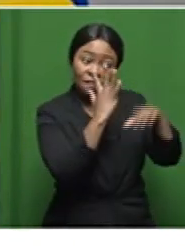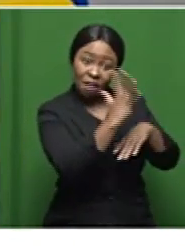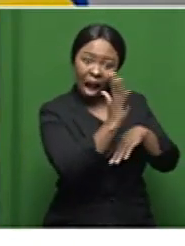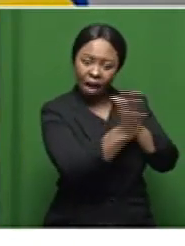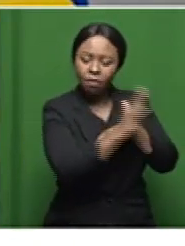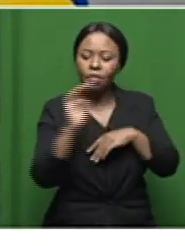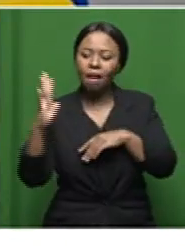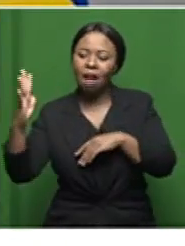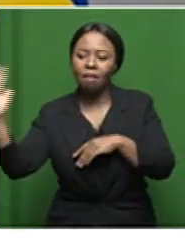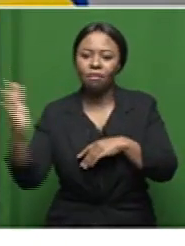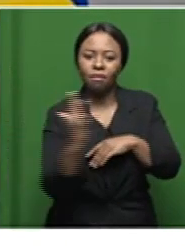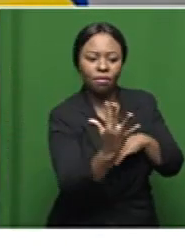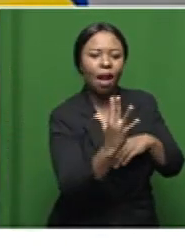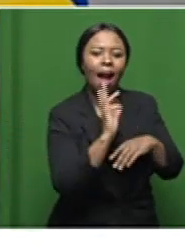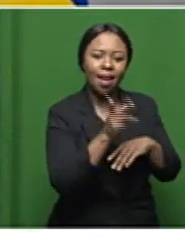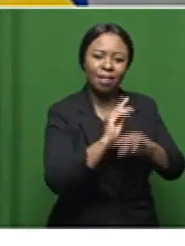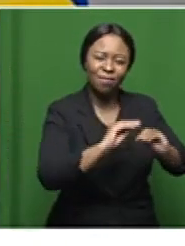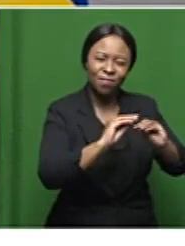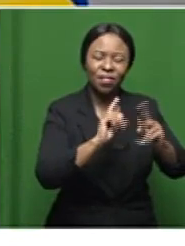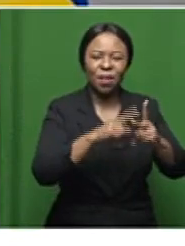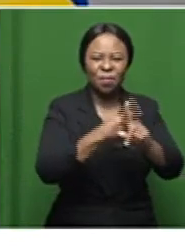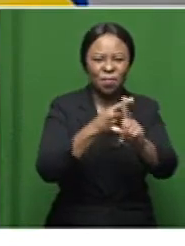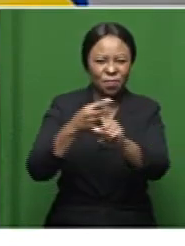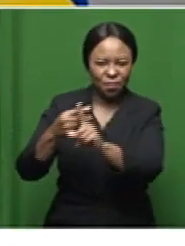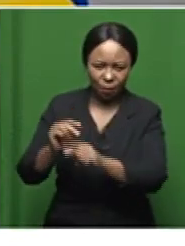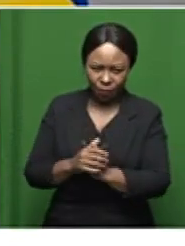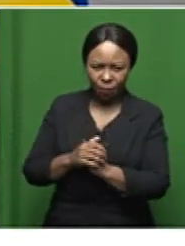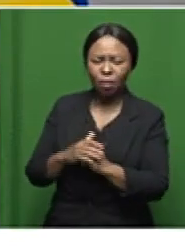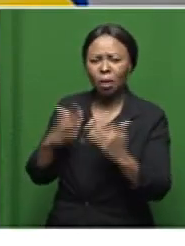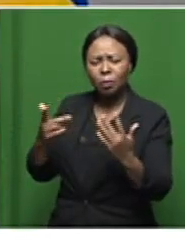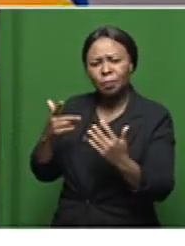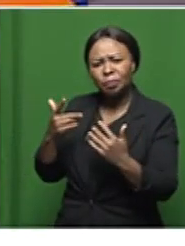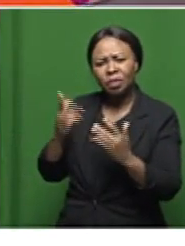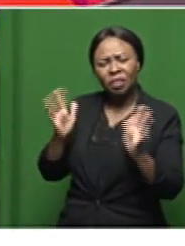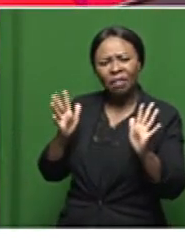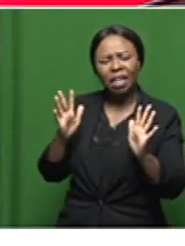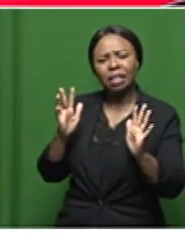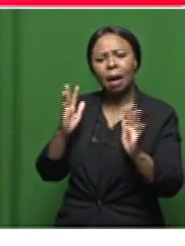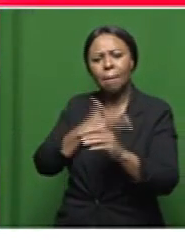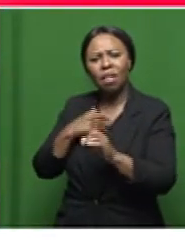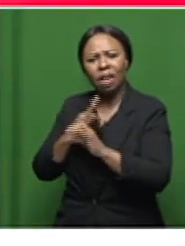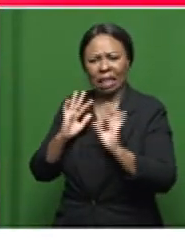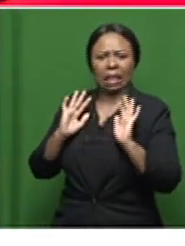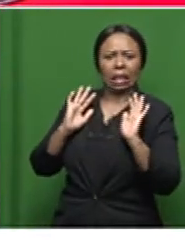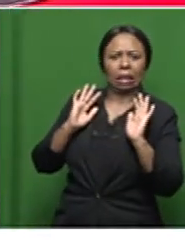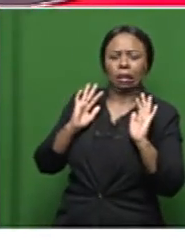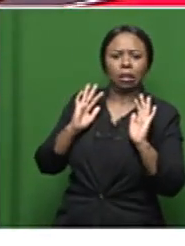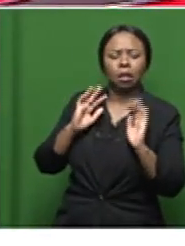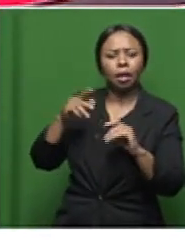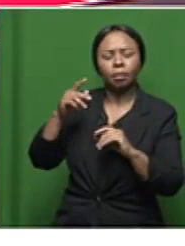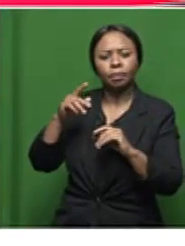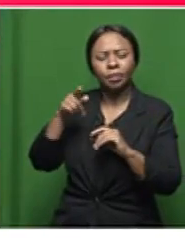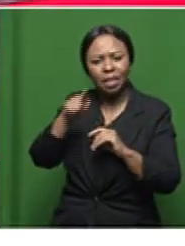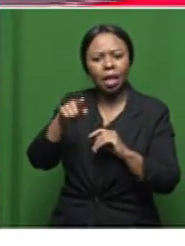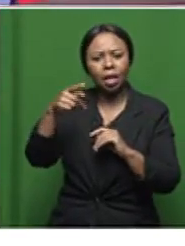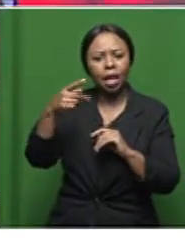into the vaccination room. Have you perhaps had any pushback from either parents or other stakeholders that feel that giving the HPV vaccine